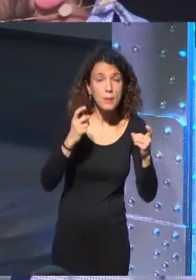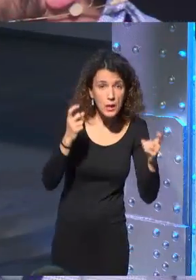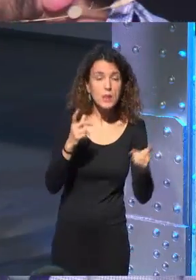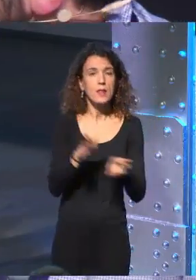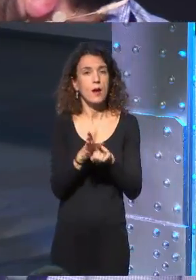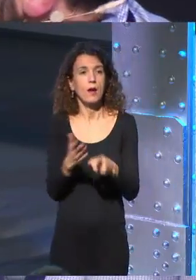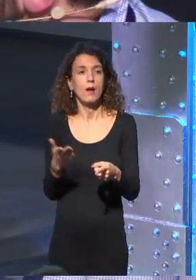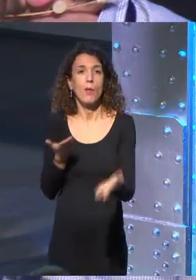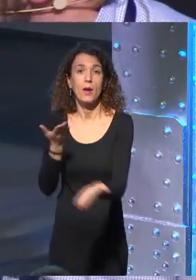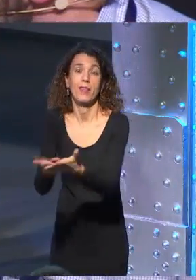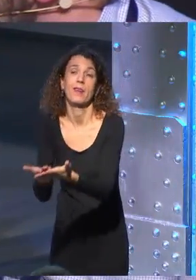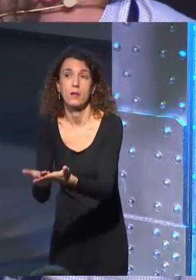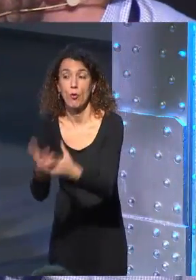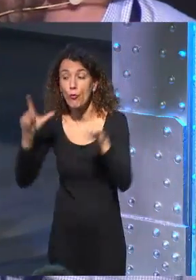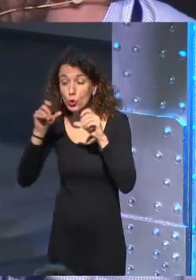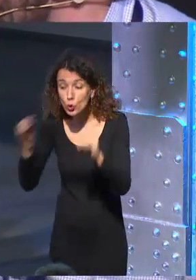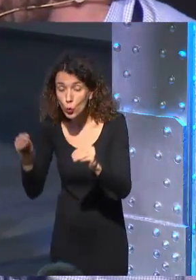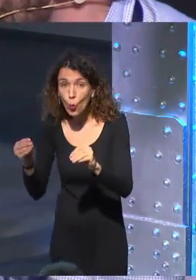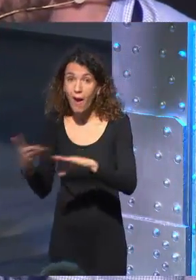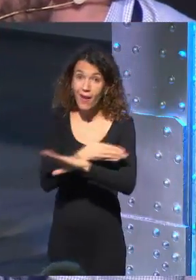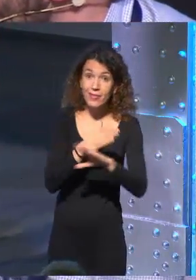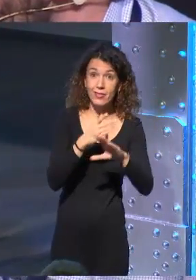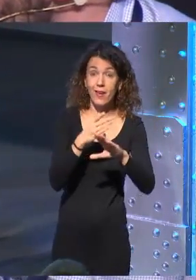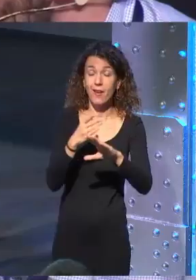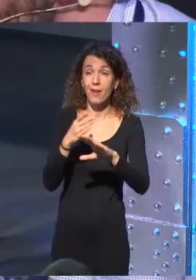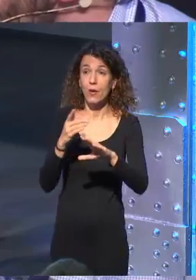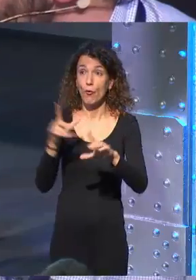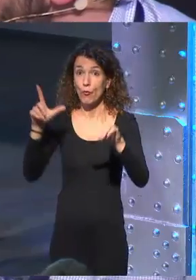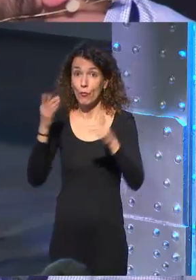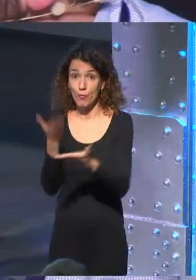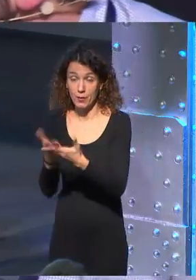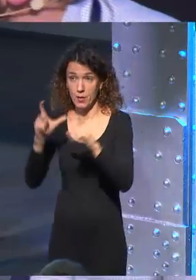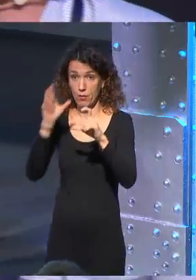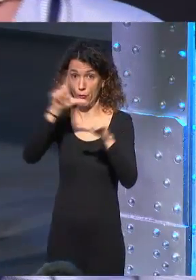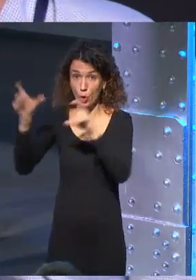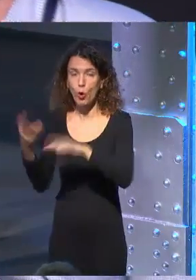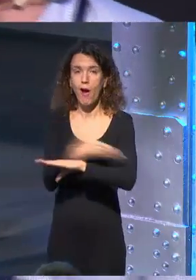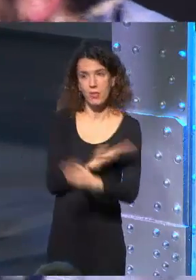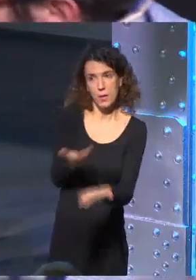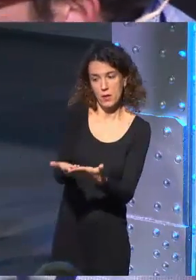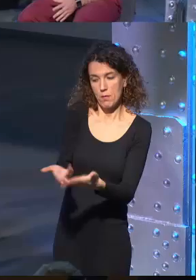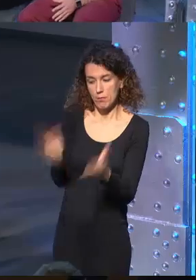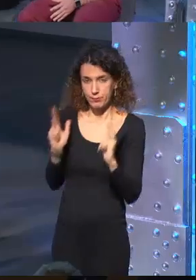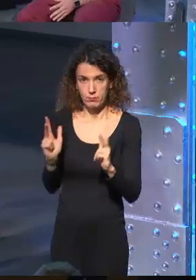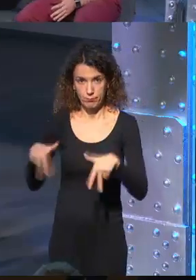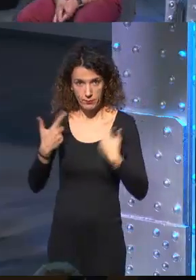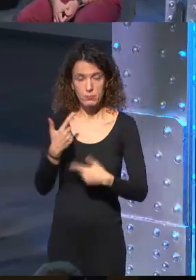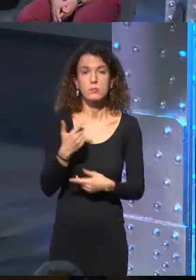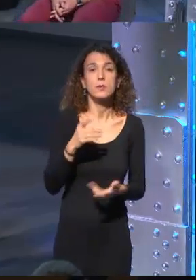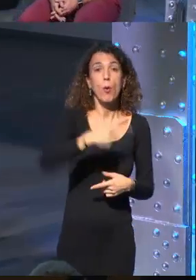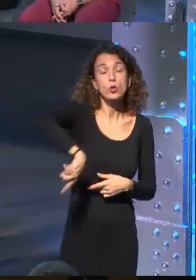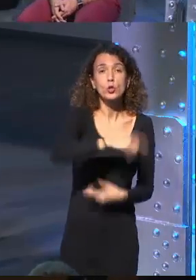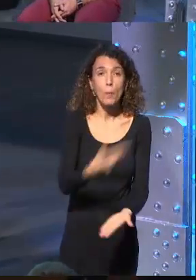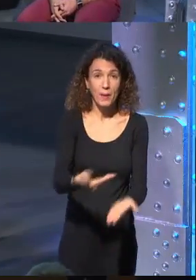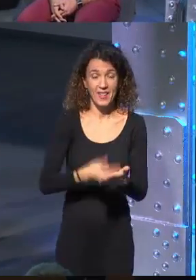spreading contents that could be harmful and could be difficult. And I would